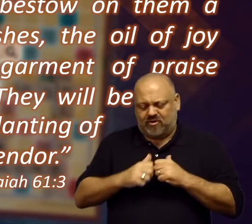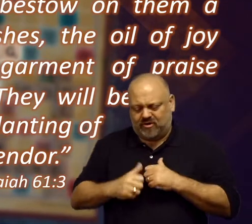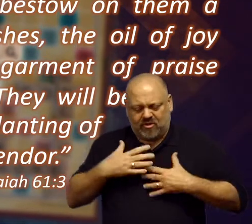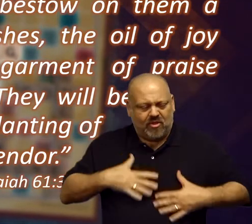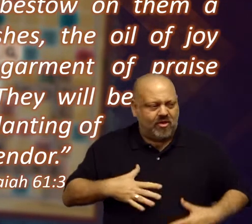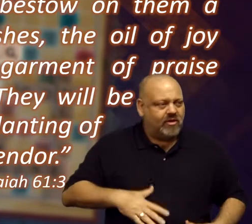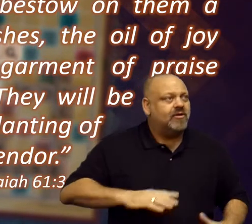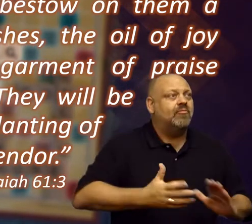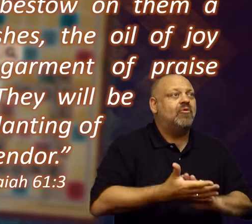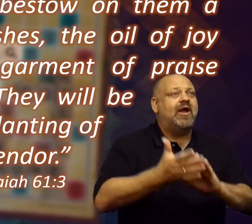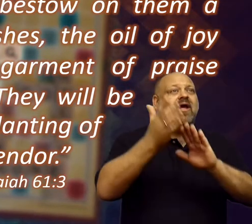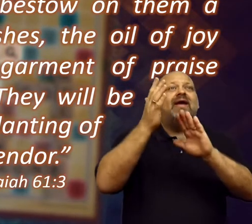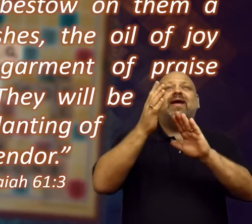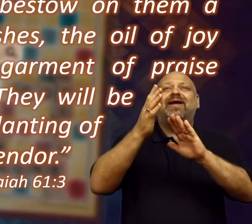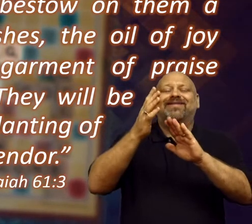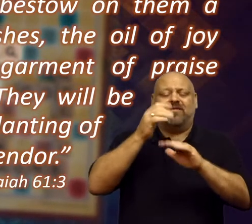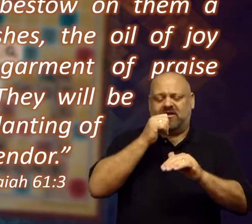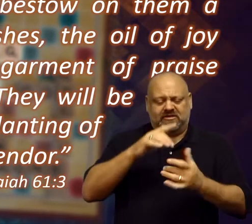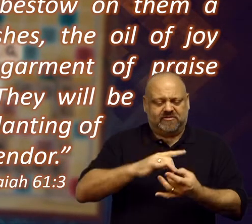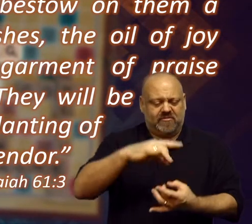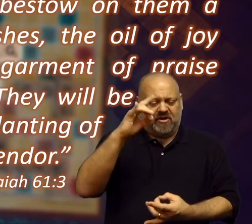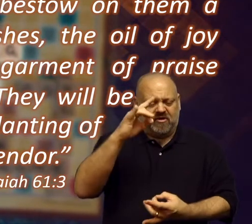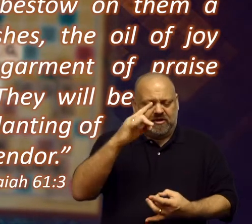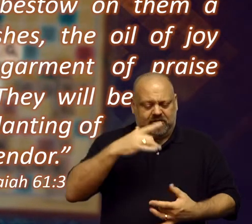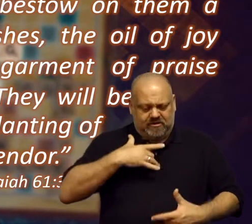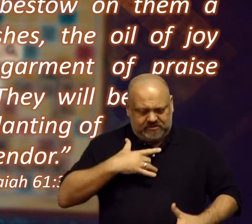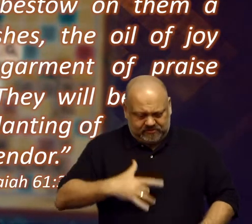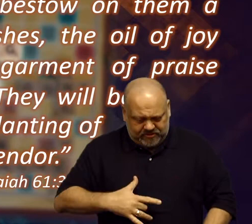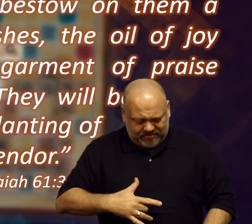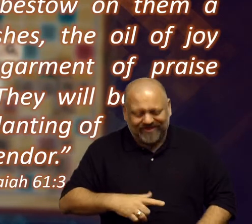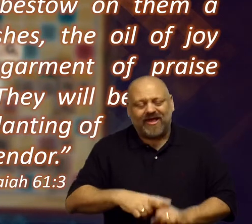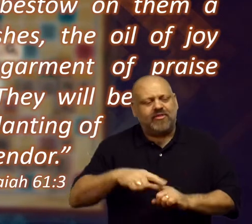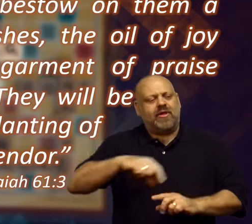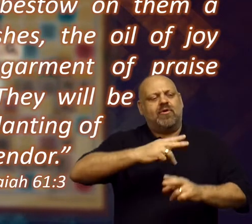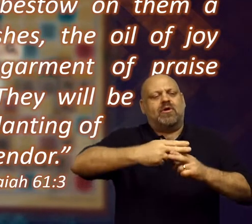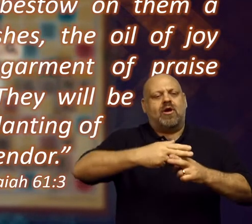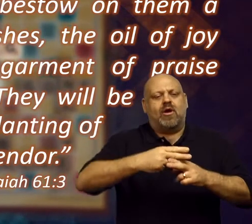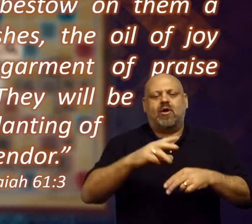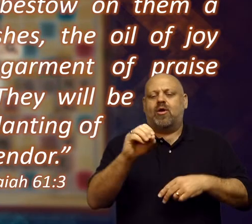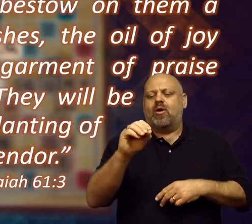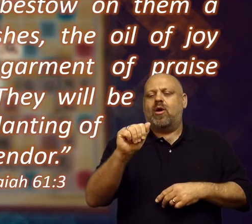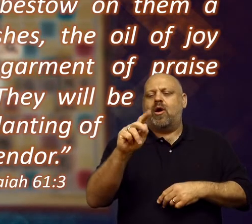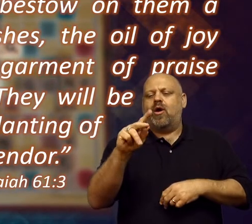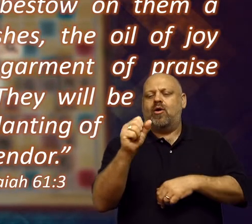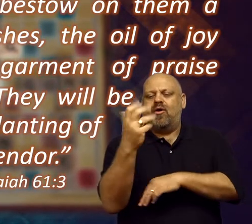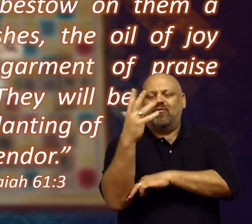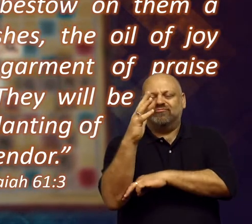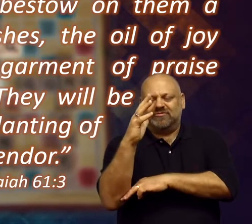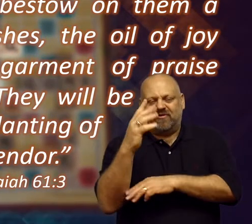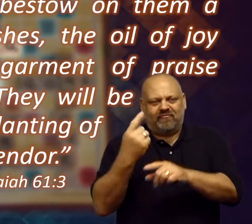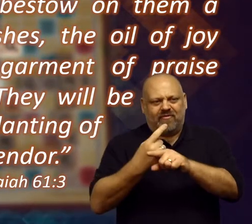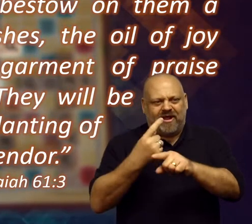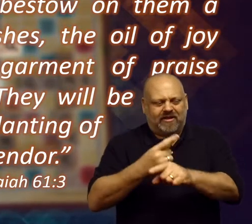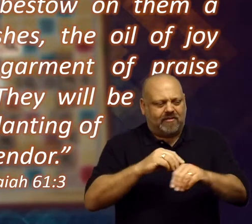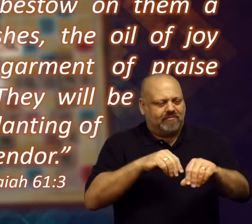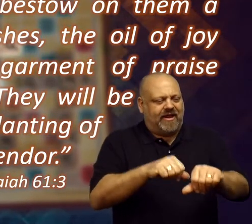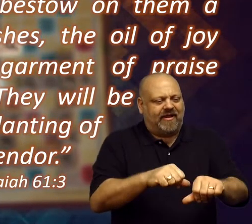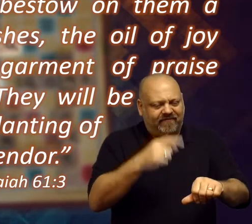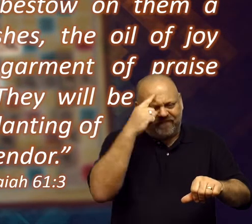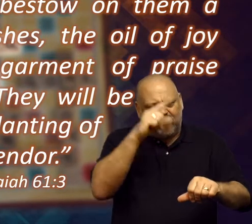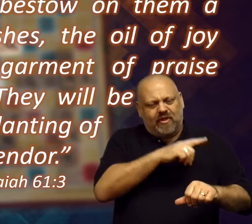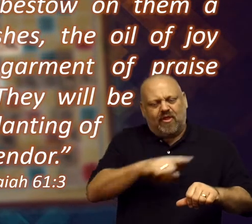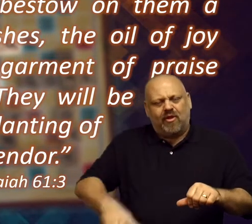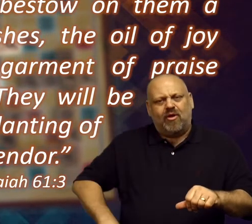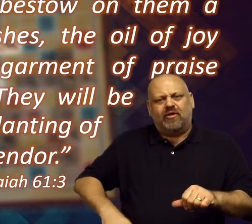of a spirit of despair. They will be called oaks of righteousness, a planting of the Lord for the